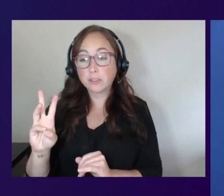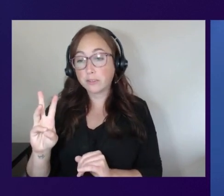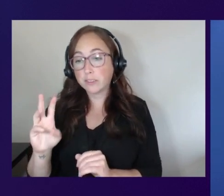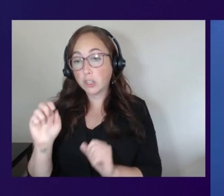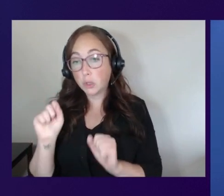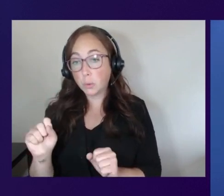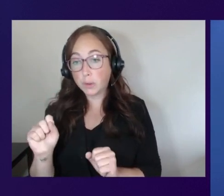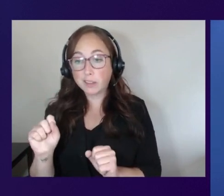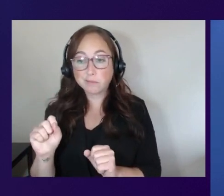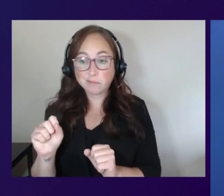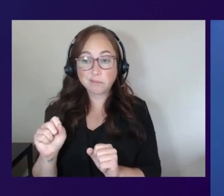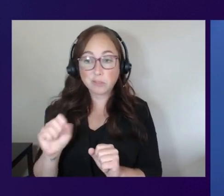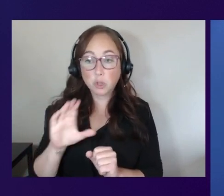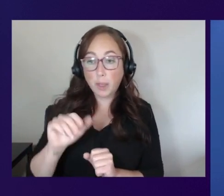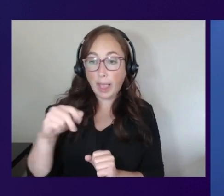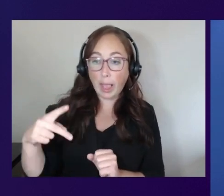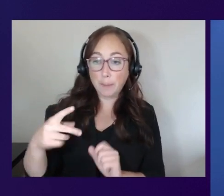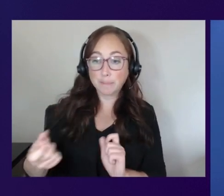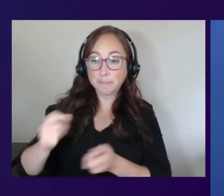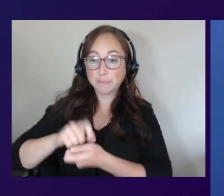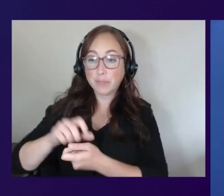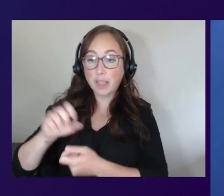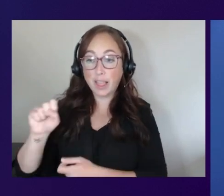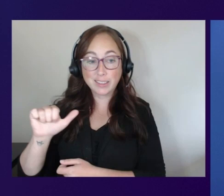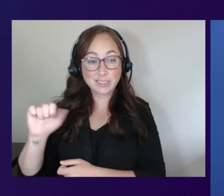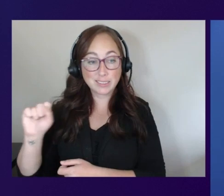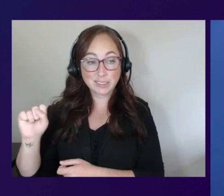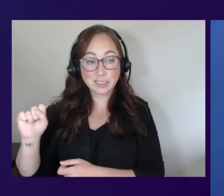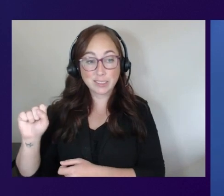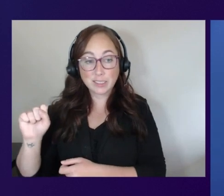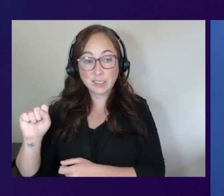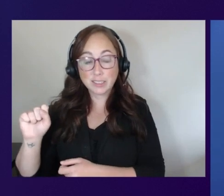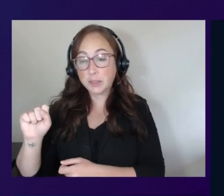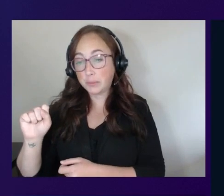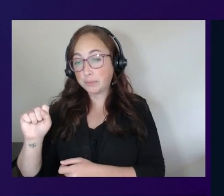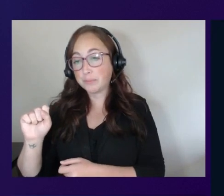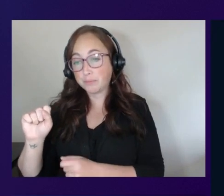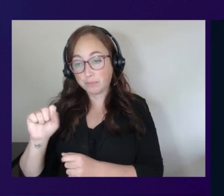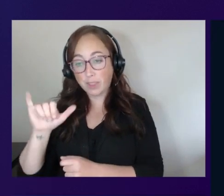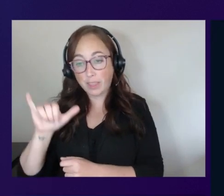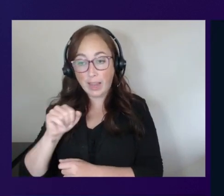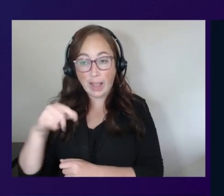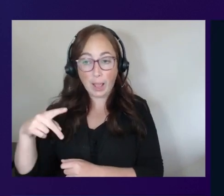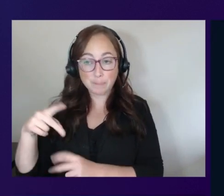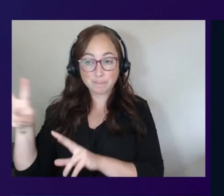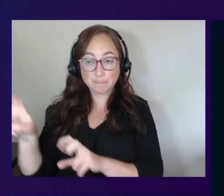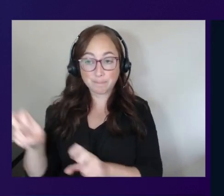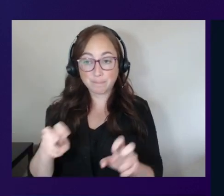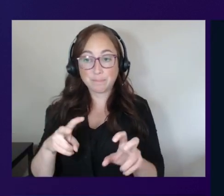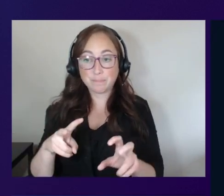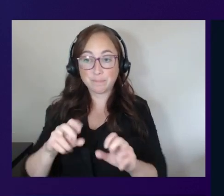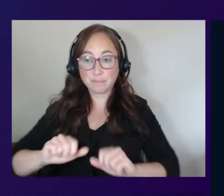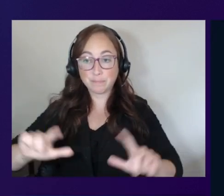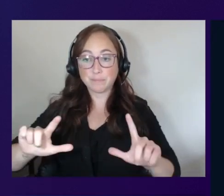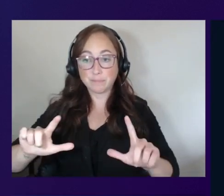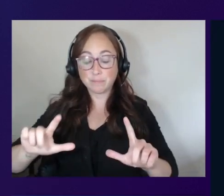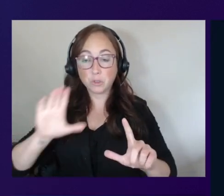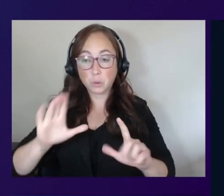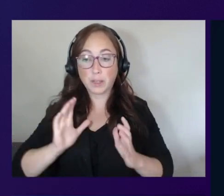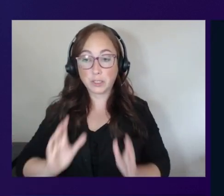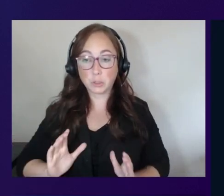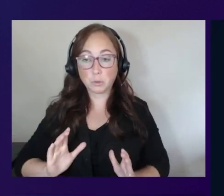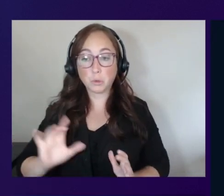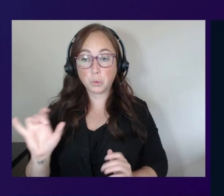applications into SaaS offering and stream that application to your customers as well. And we got a couple